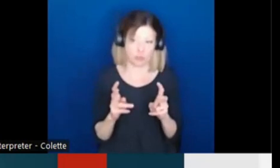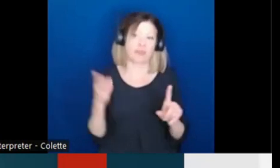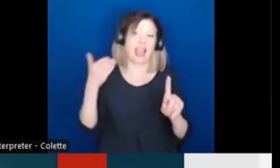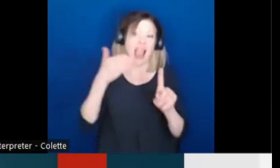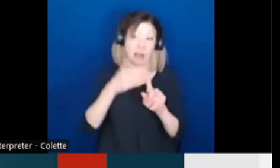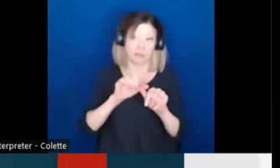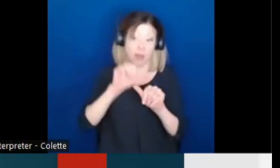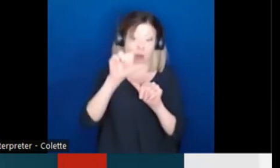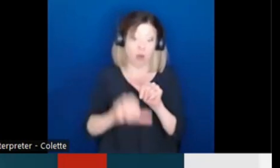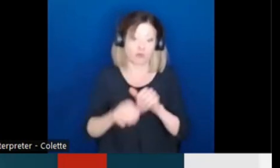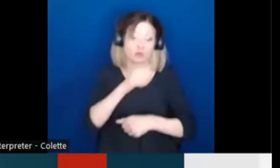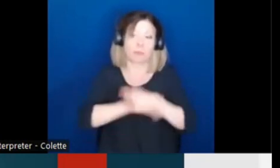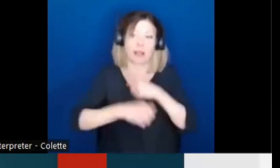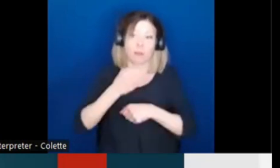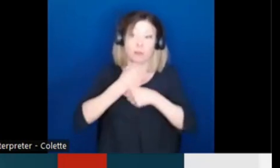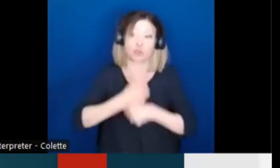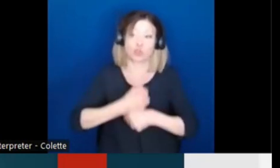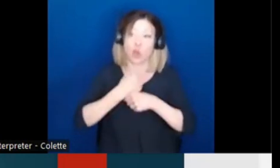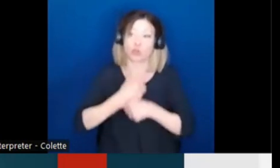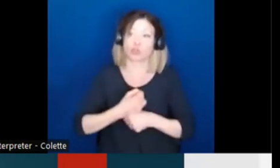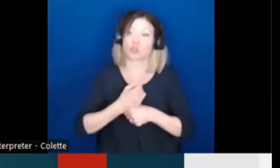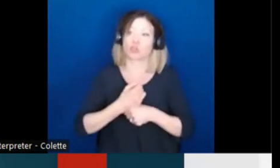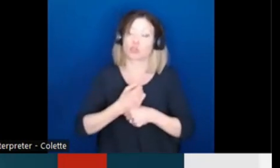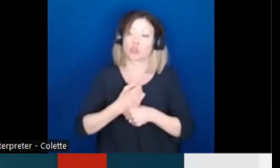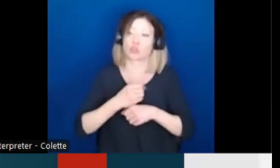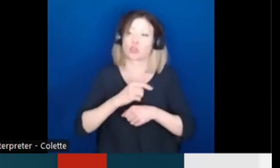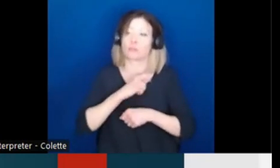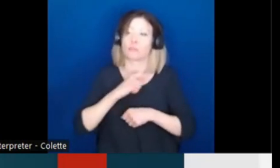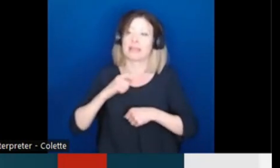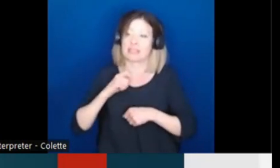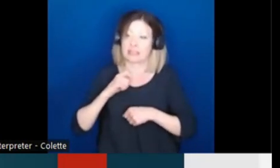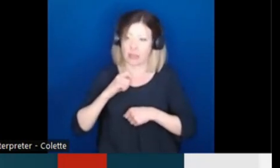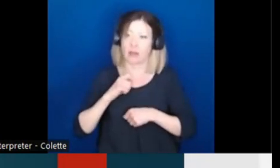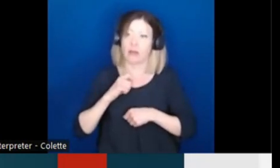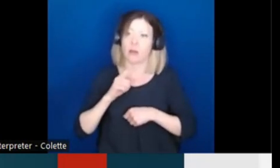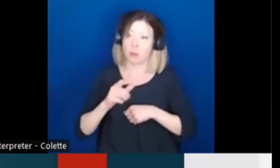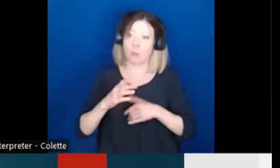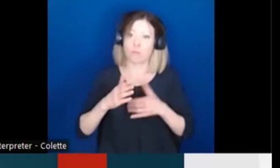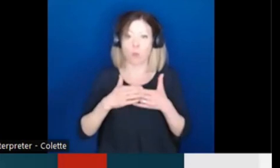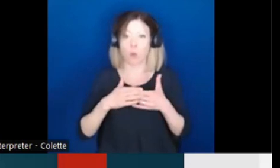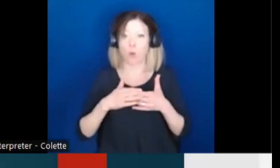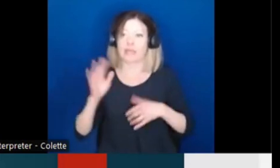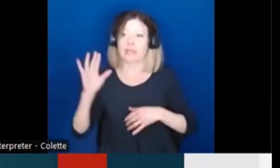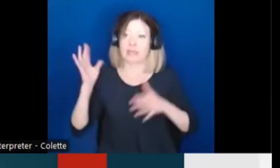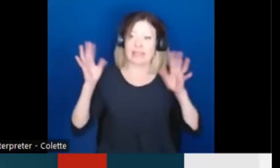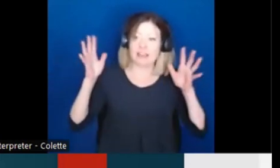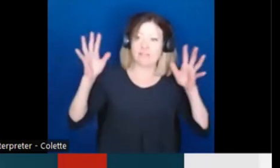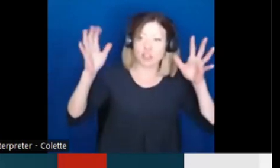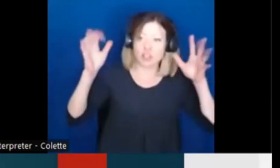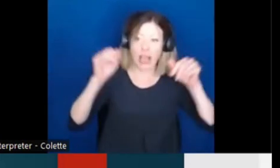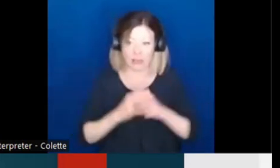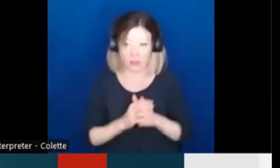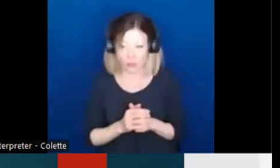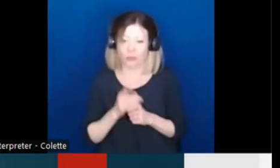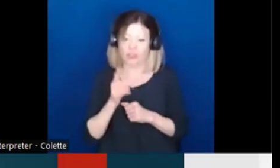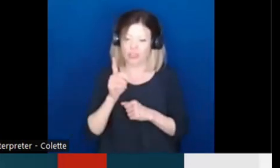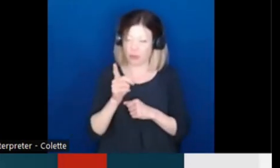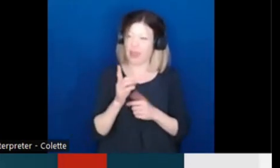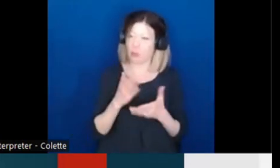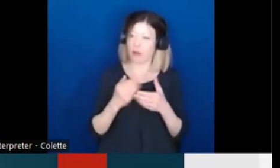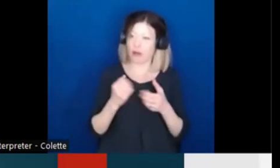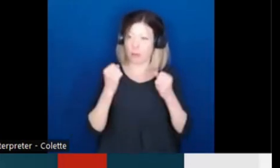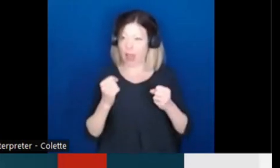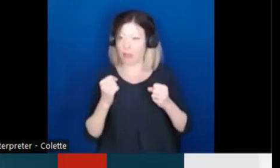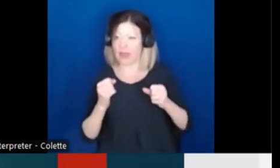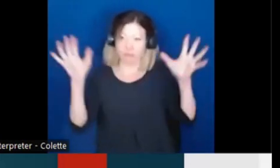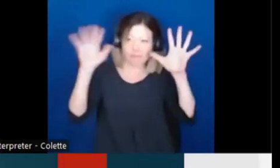kind of evangelical side. So they were all about getting out there preaching, quite passionate about their faith, quite